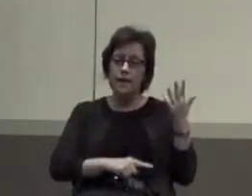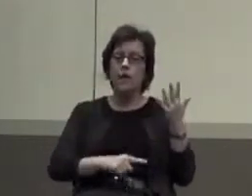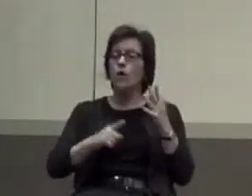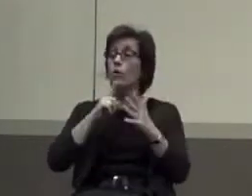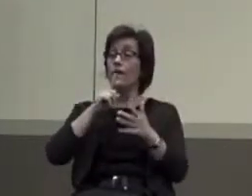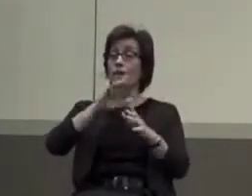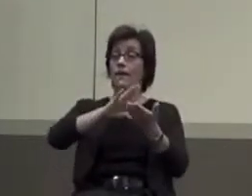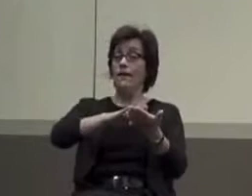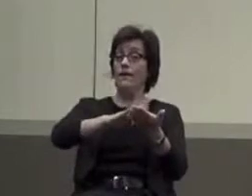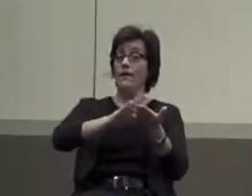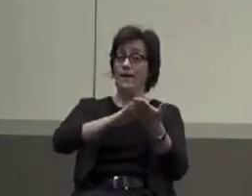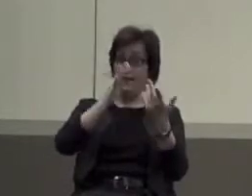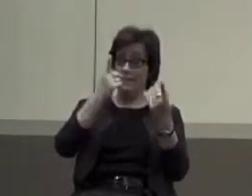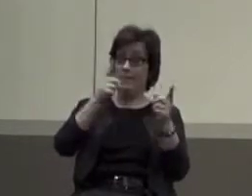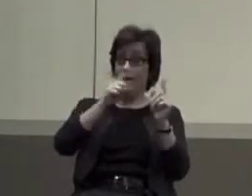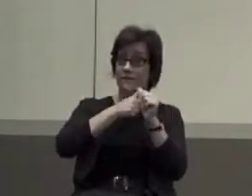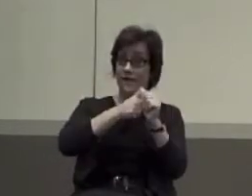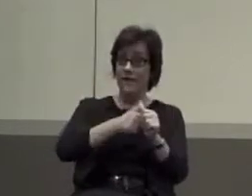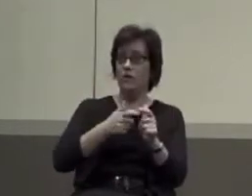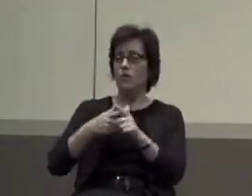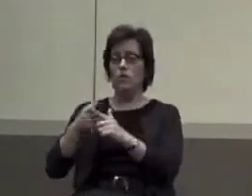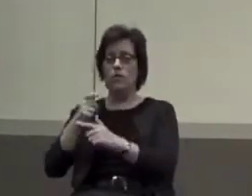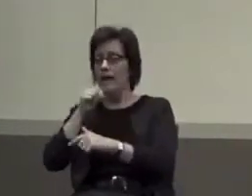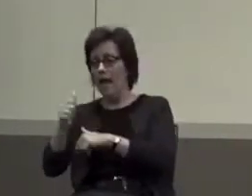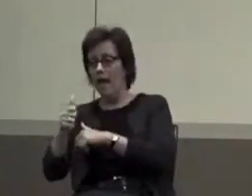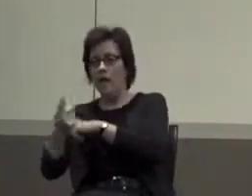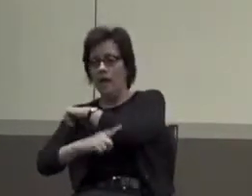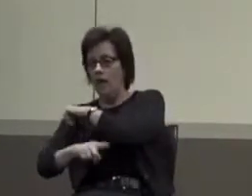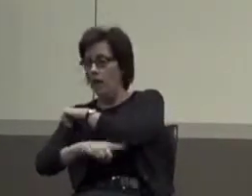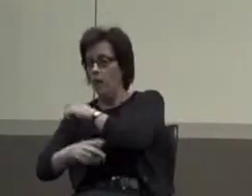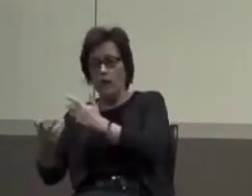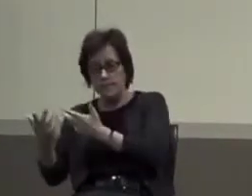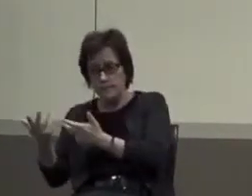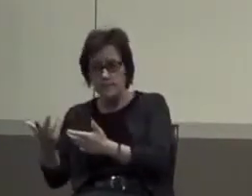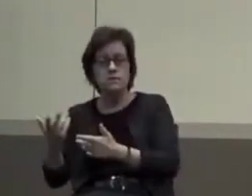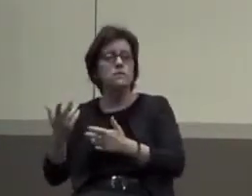consequences, and practice, practice, practice.